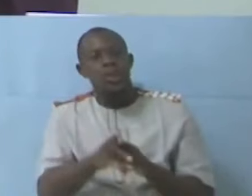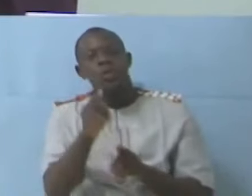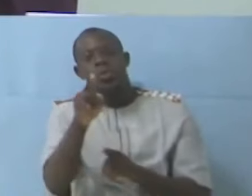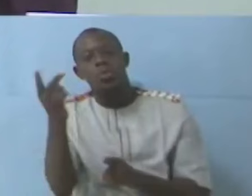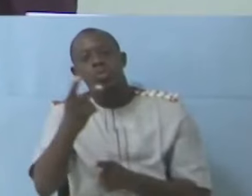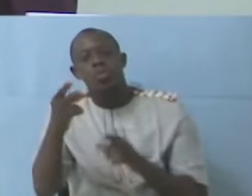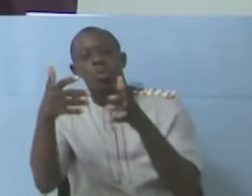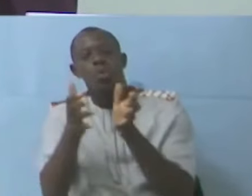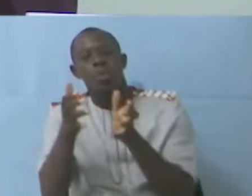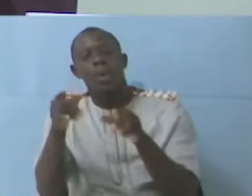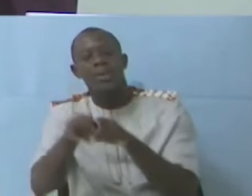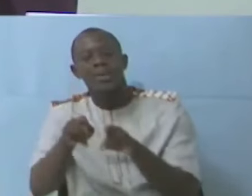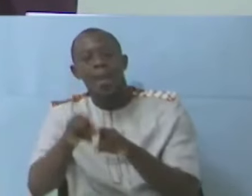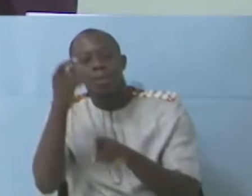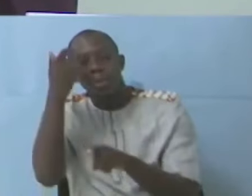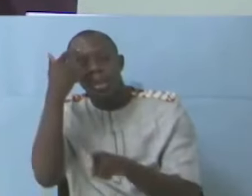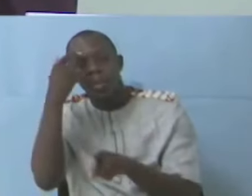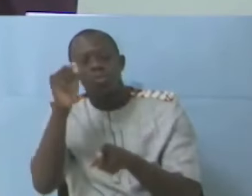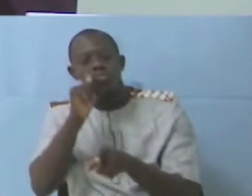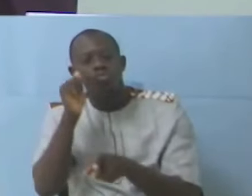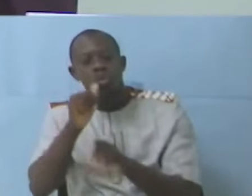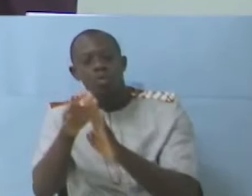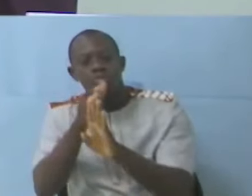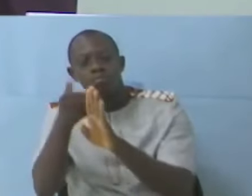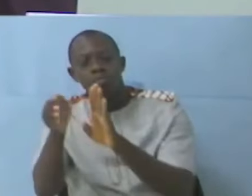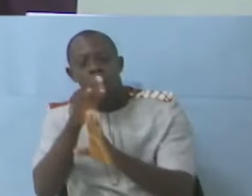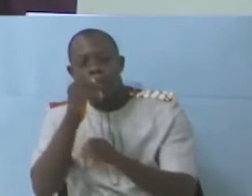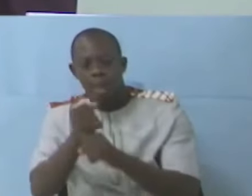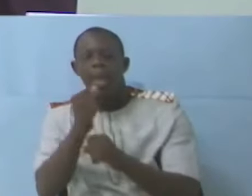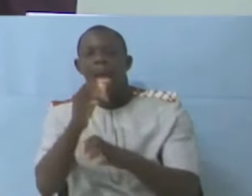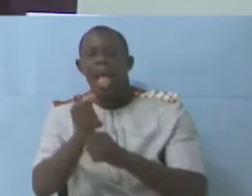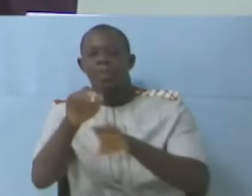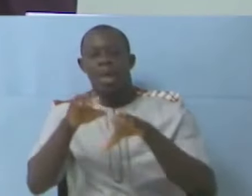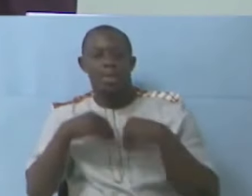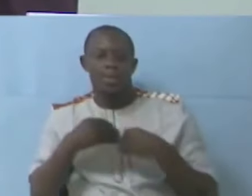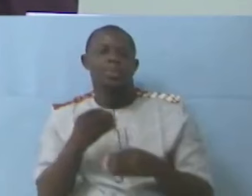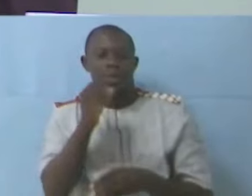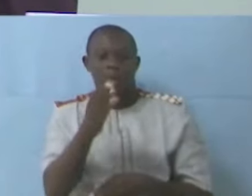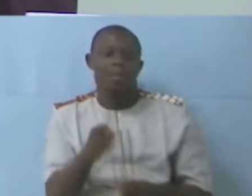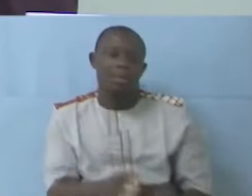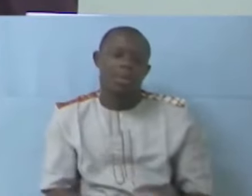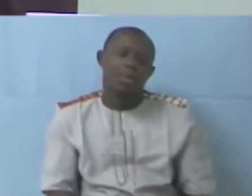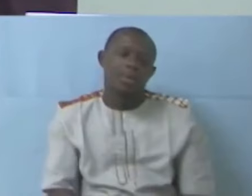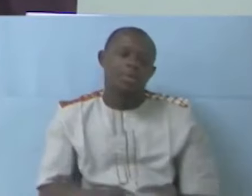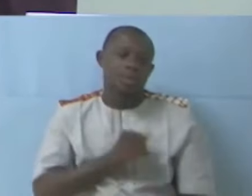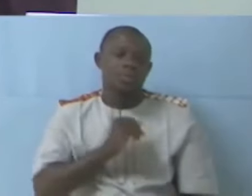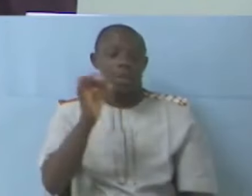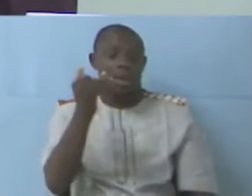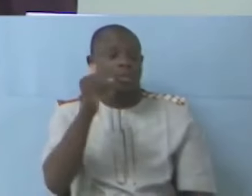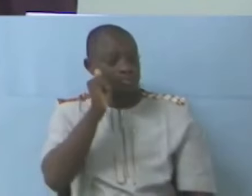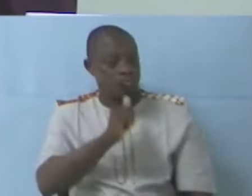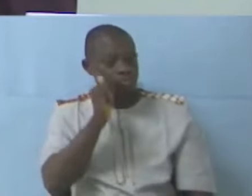That was very simple. Bon da ngeen jël ñooñu de laxato len. Waaw, dañ ñen use then after ñu nekkon